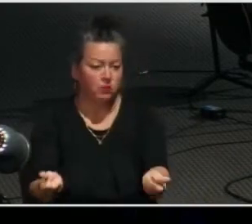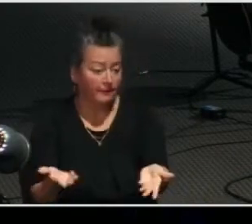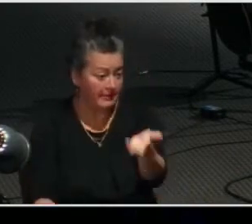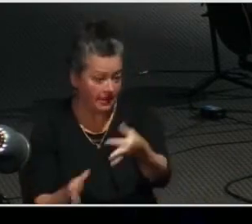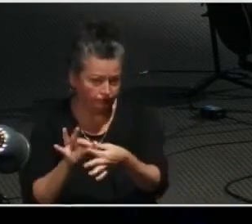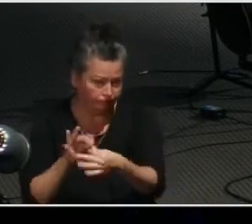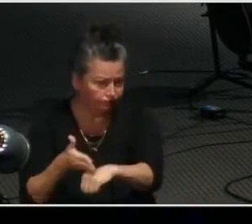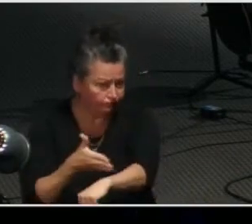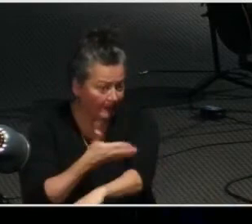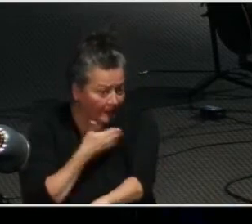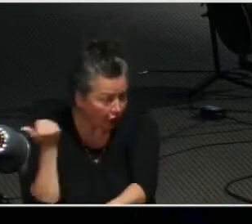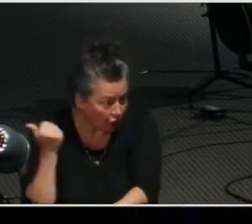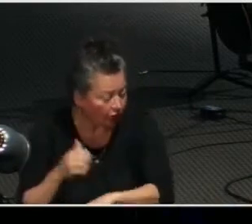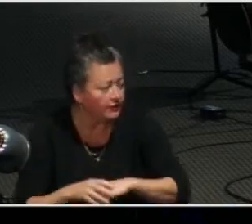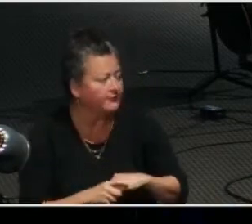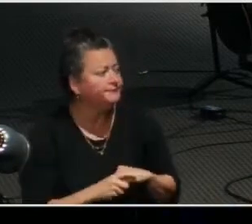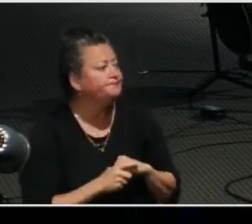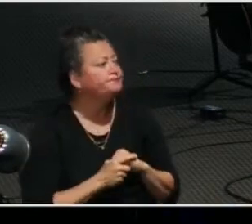for you?